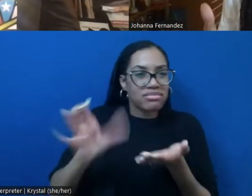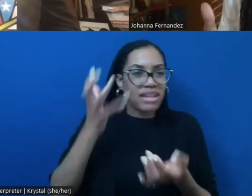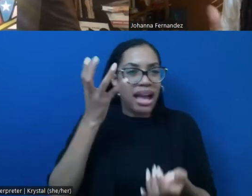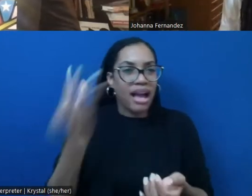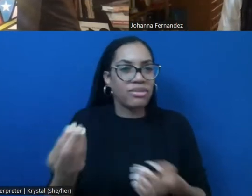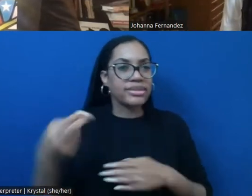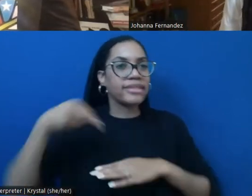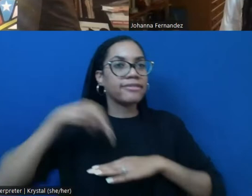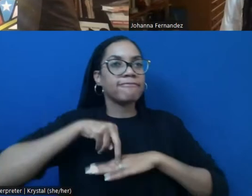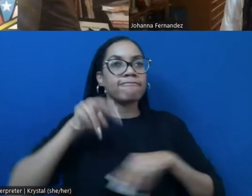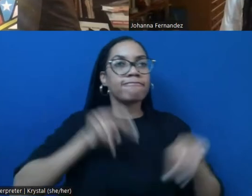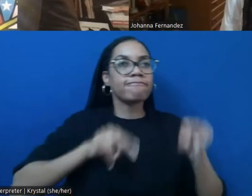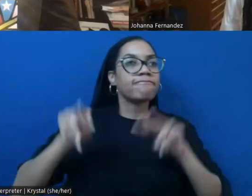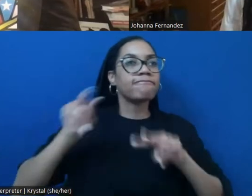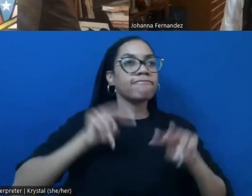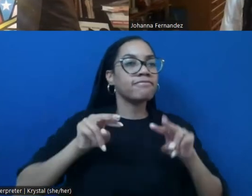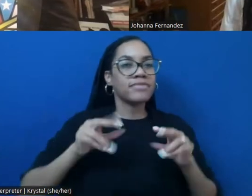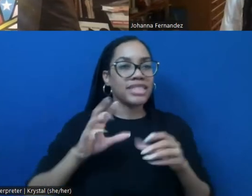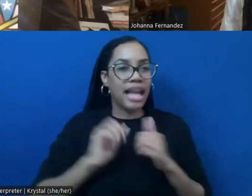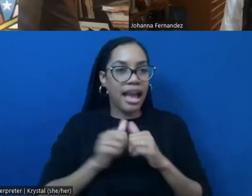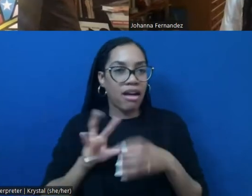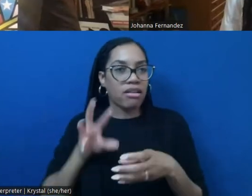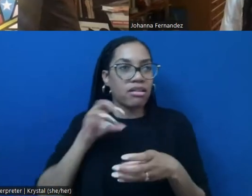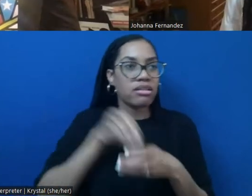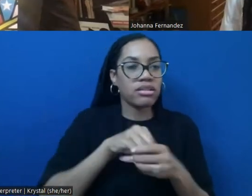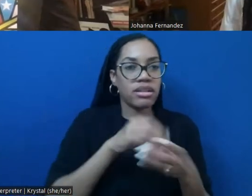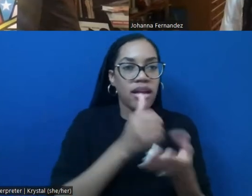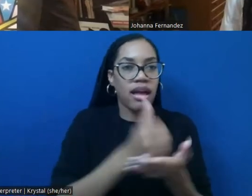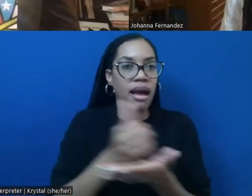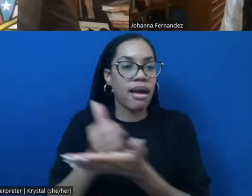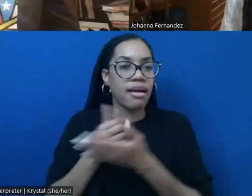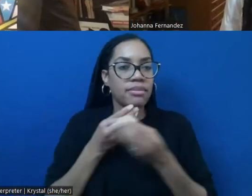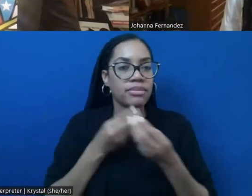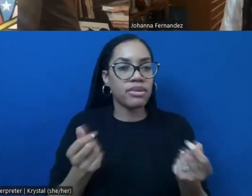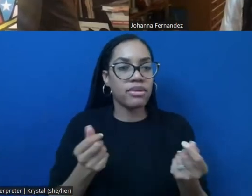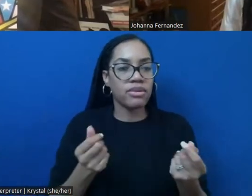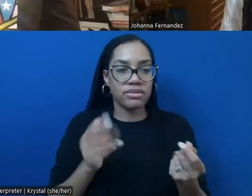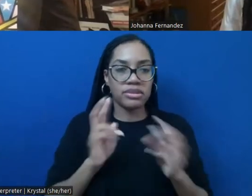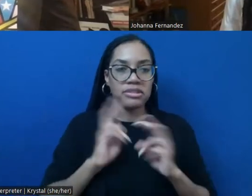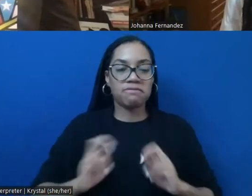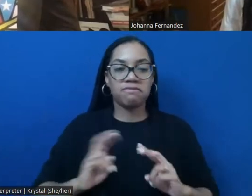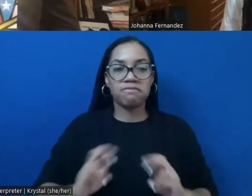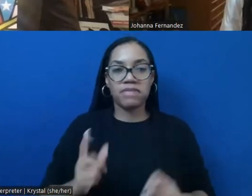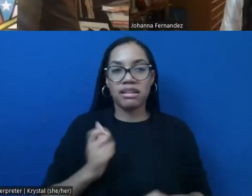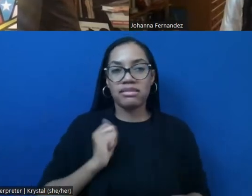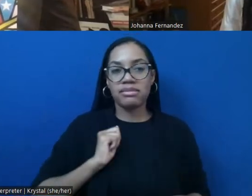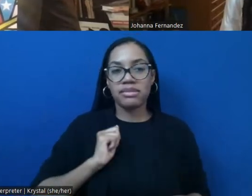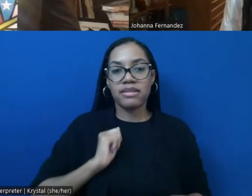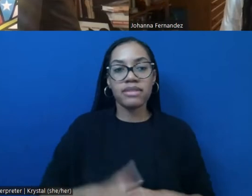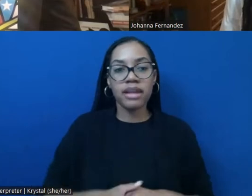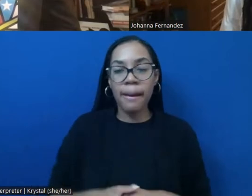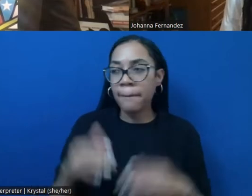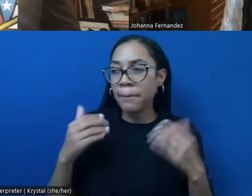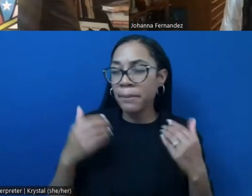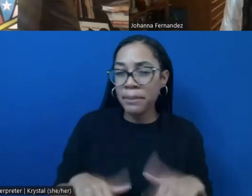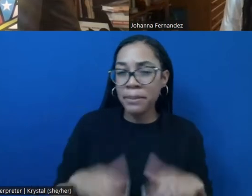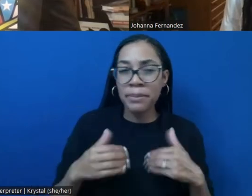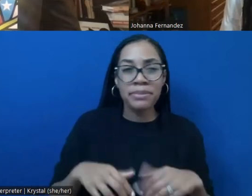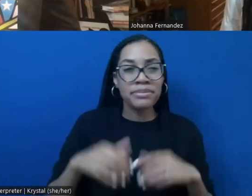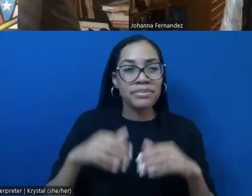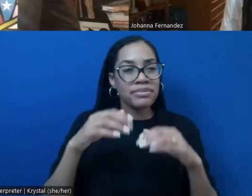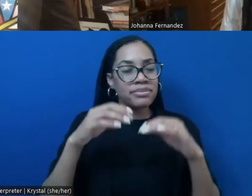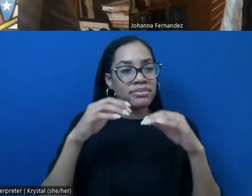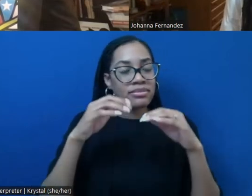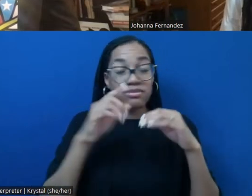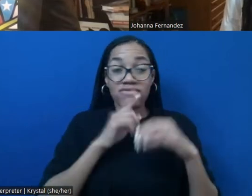it? Yeah, no doubt. It's a powerful story of his transformation. And I just